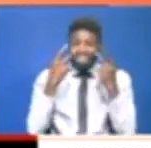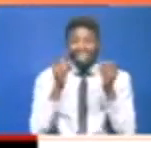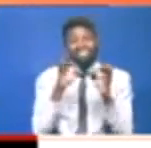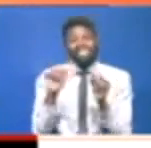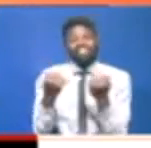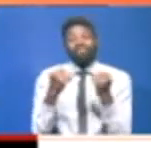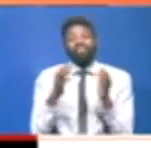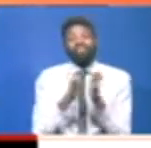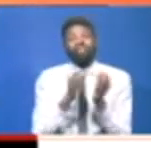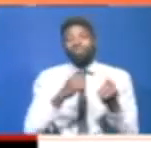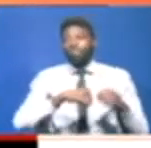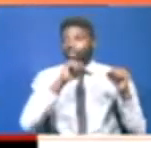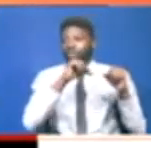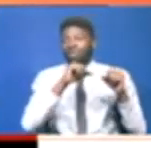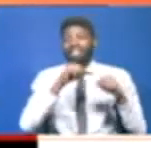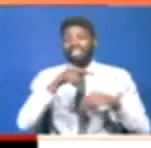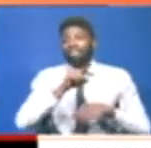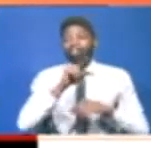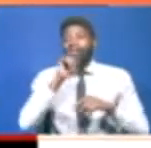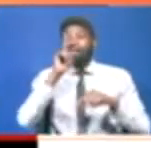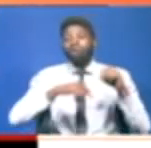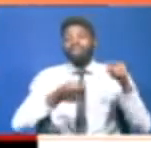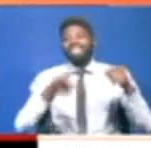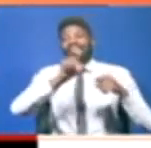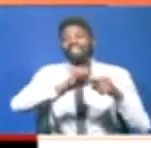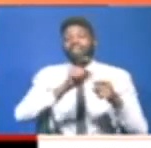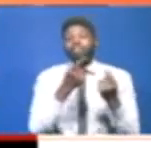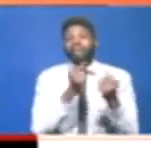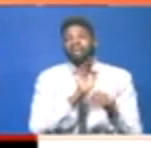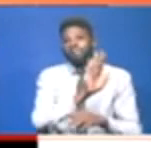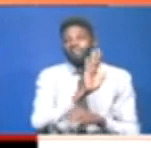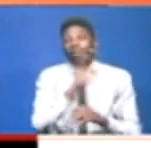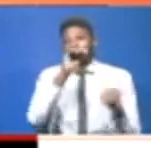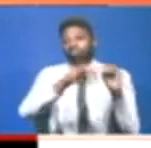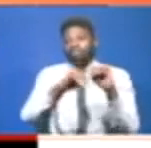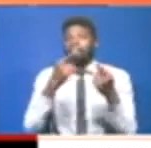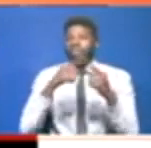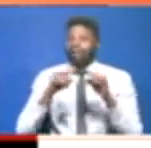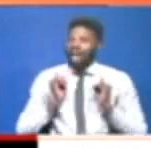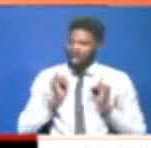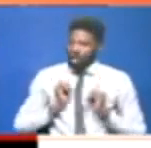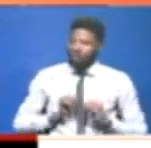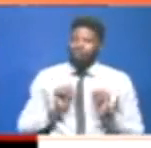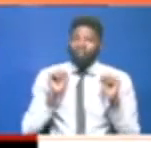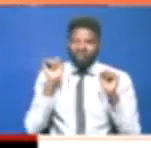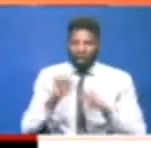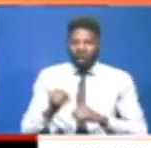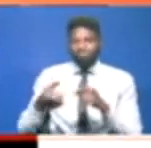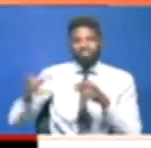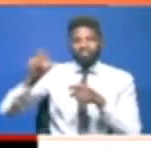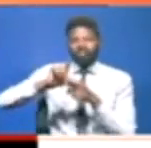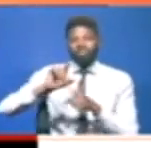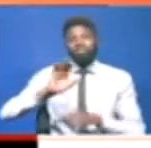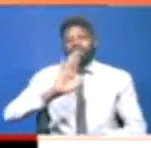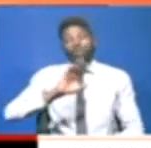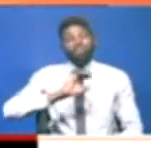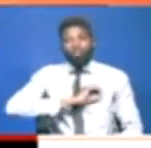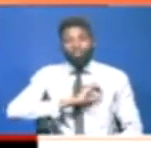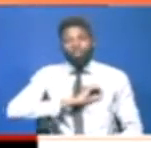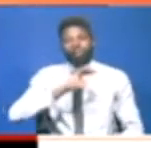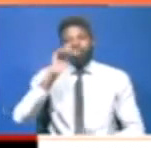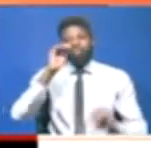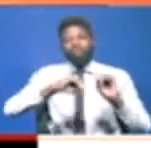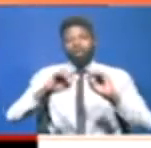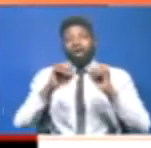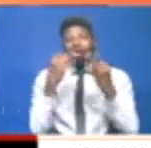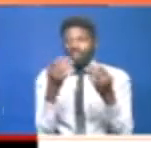not increase their voluntary contribution. But you as an individual, you can opt for that and increase the voluntary contribution. Mm-hmm. That will give